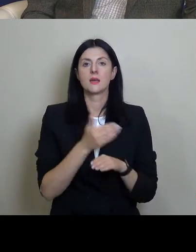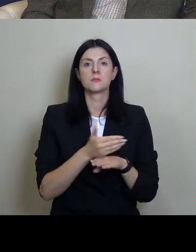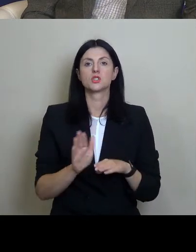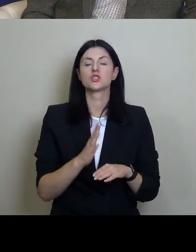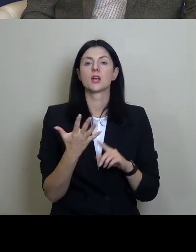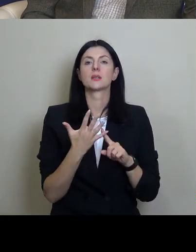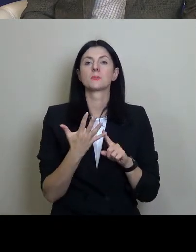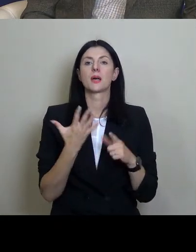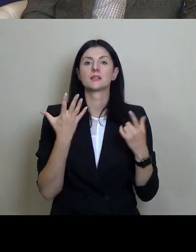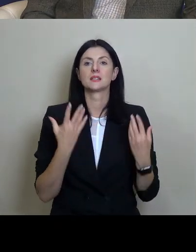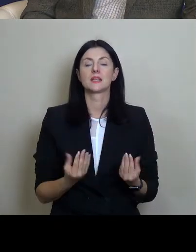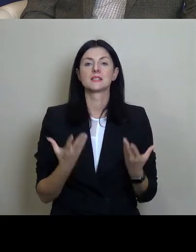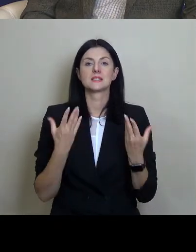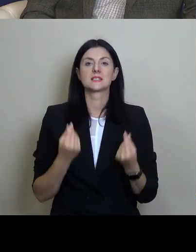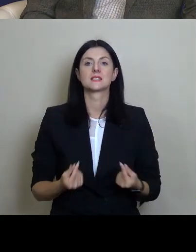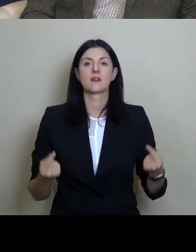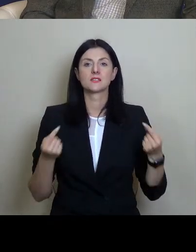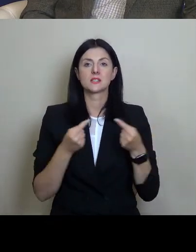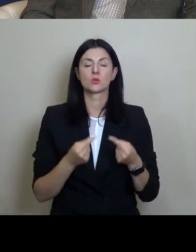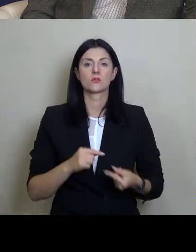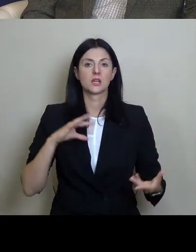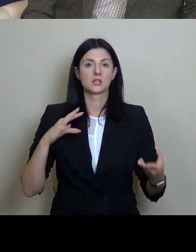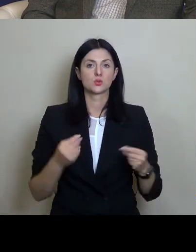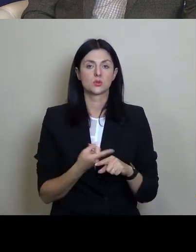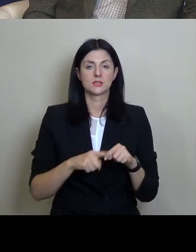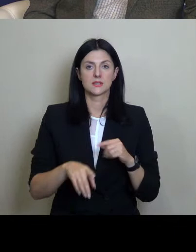elections is being